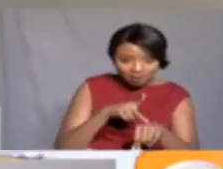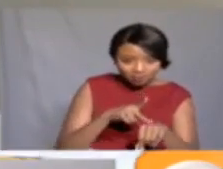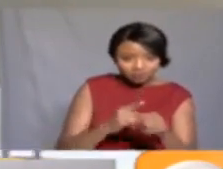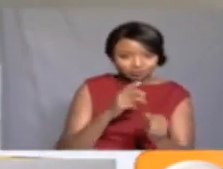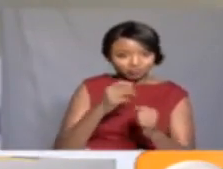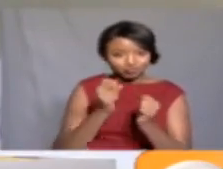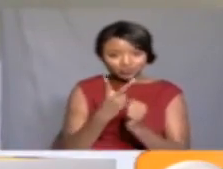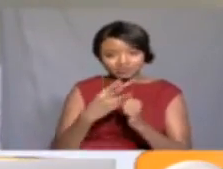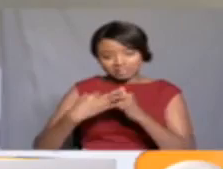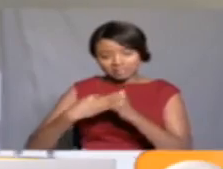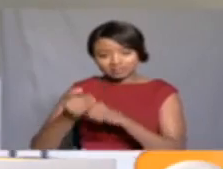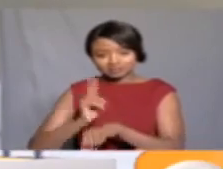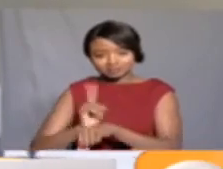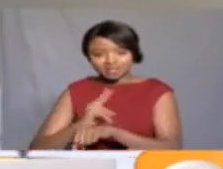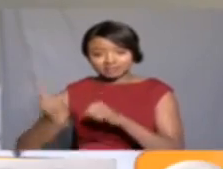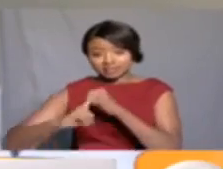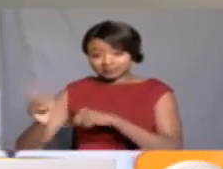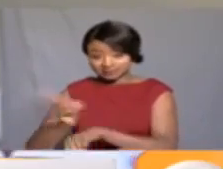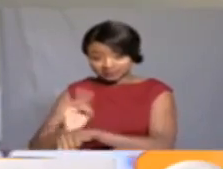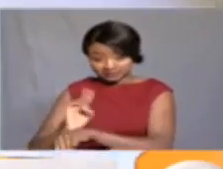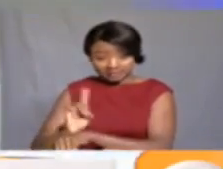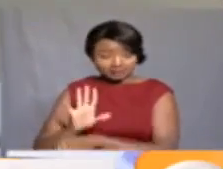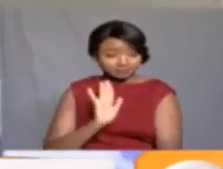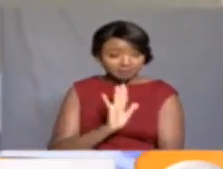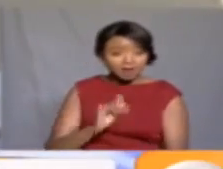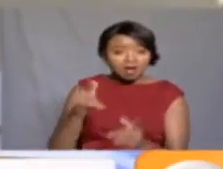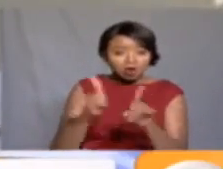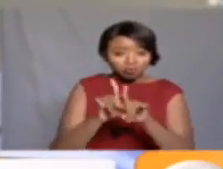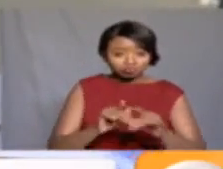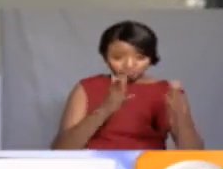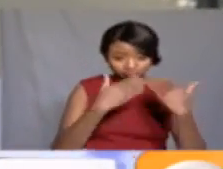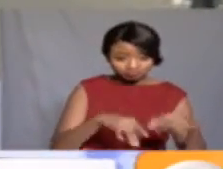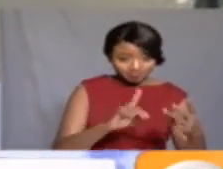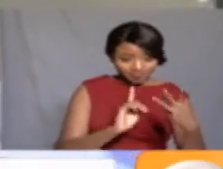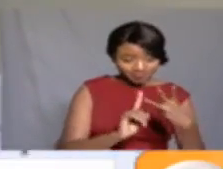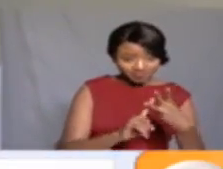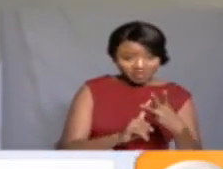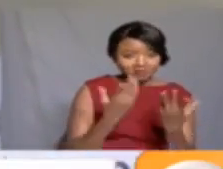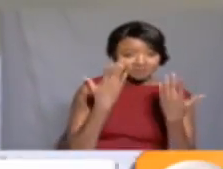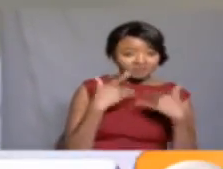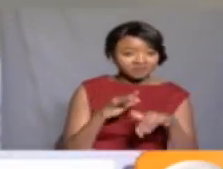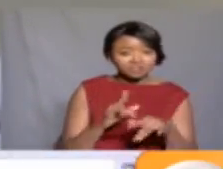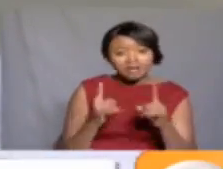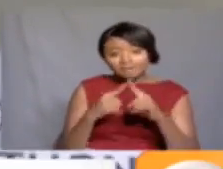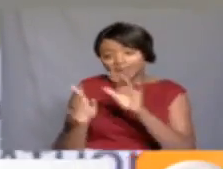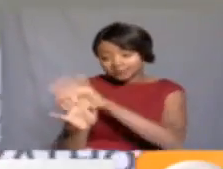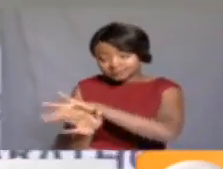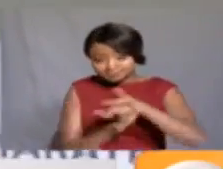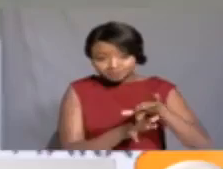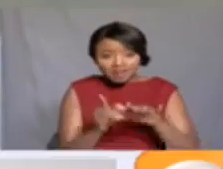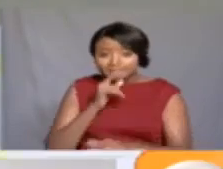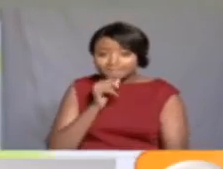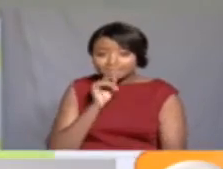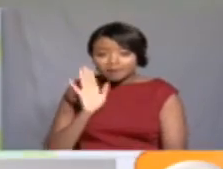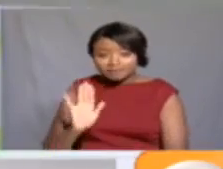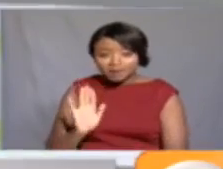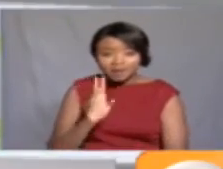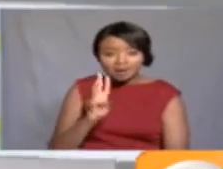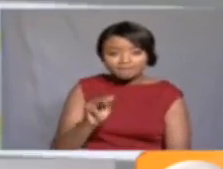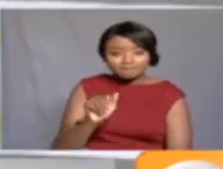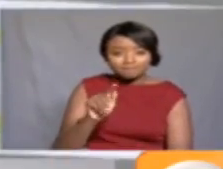2 hours, 28 minutes and 6 seconds, and Elizabeth Lomukol, who finished third to complete the podium. In the men's race, Mathew